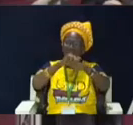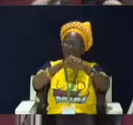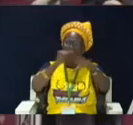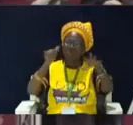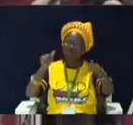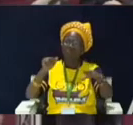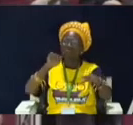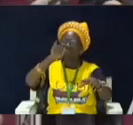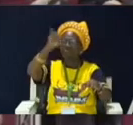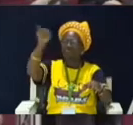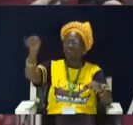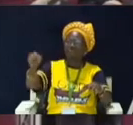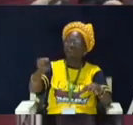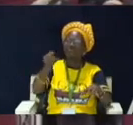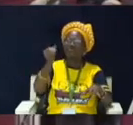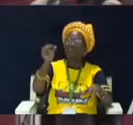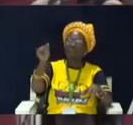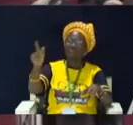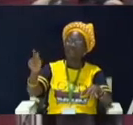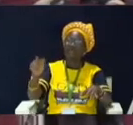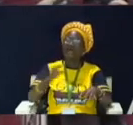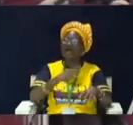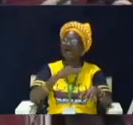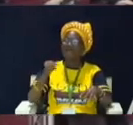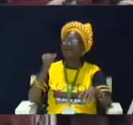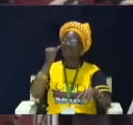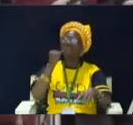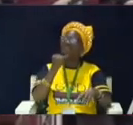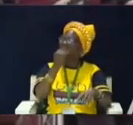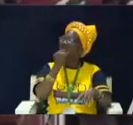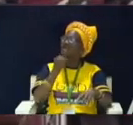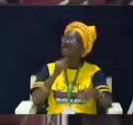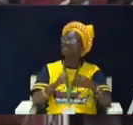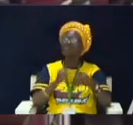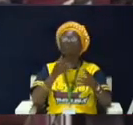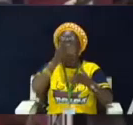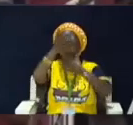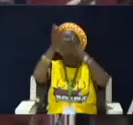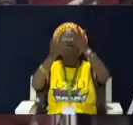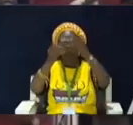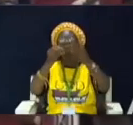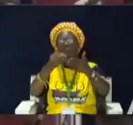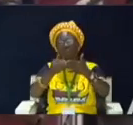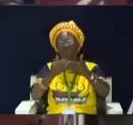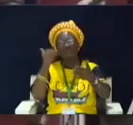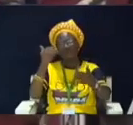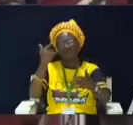Israel to shout before the wall fell.